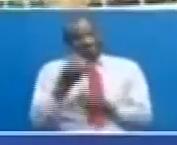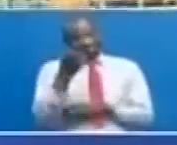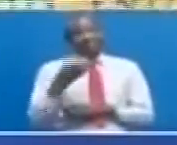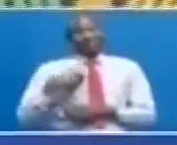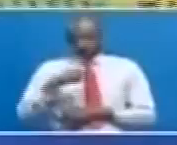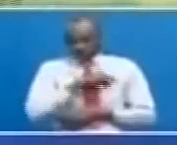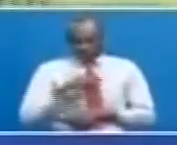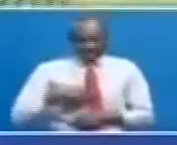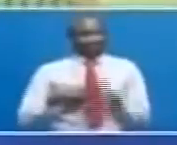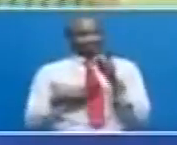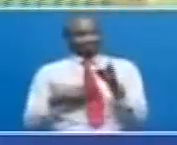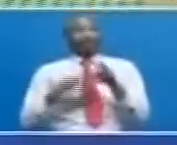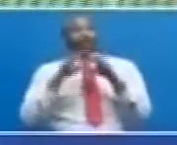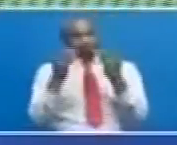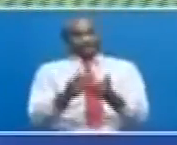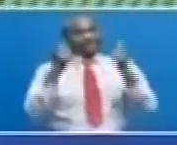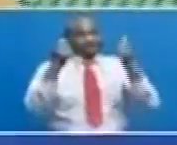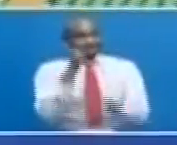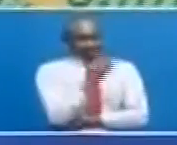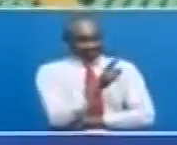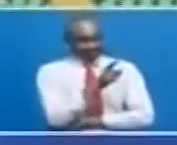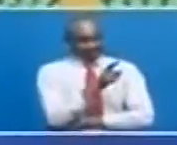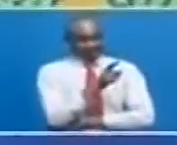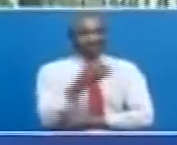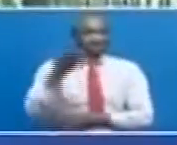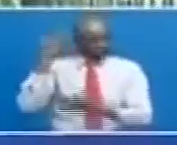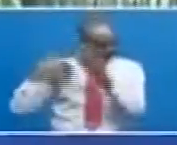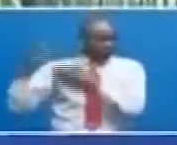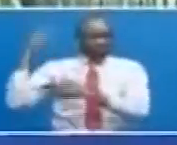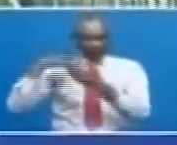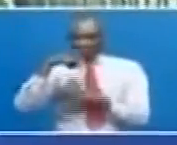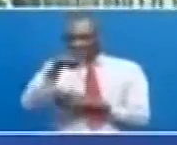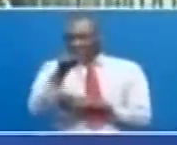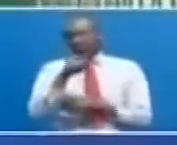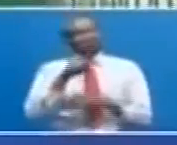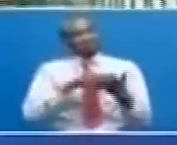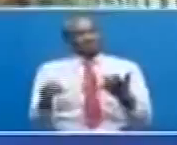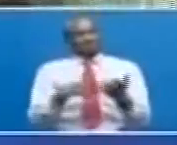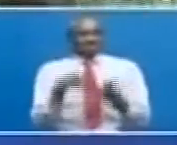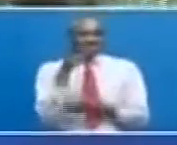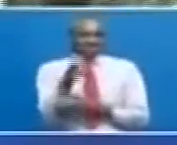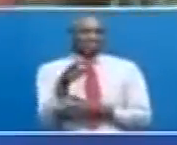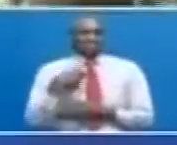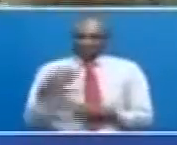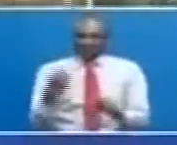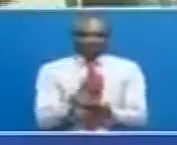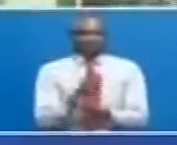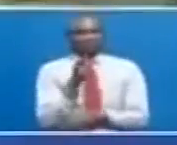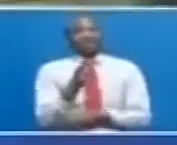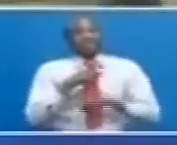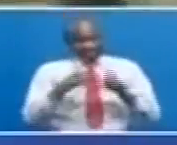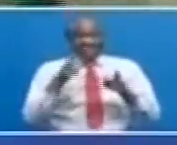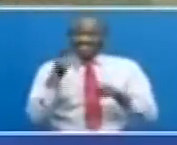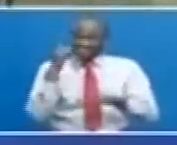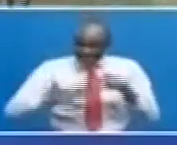Malkia strikers, the World Cup. Previous appearances haven't favored the African queens as Kenya's failed to make it to the top 10 places, but